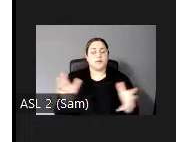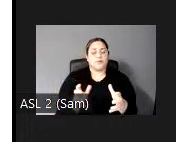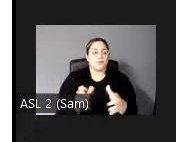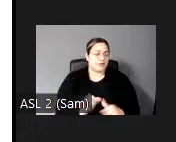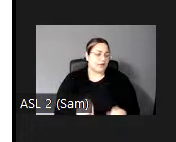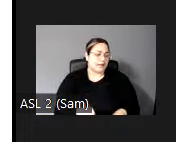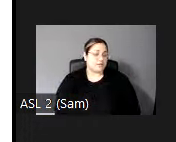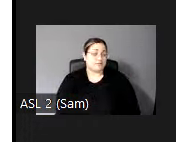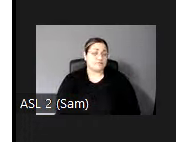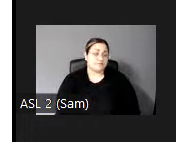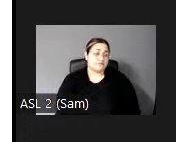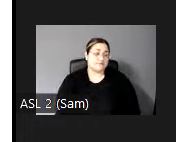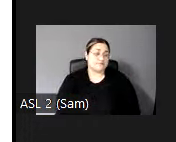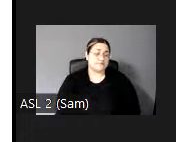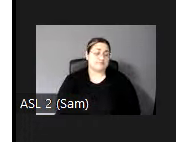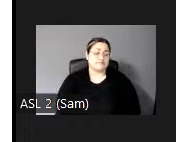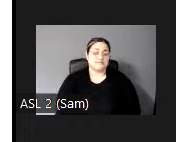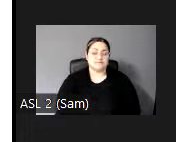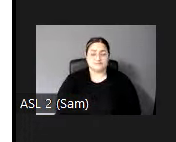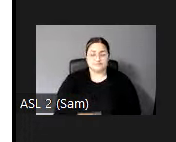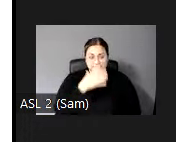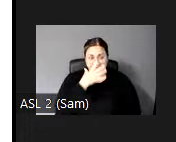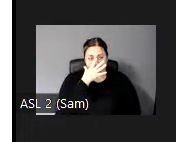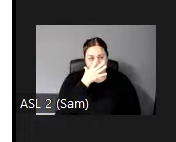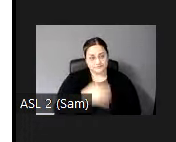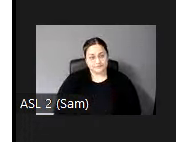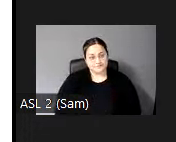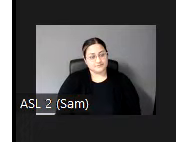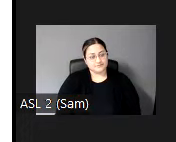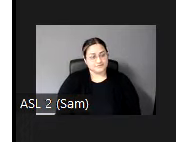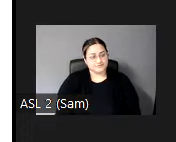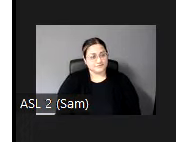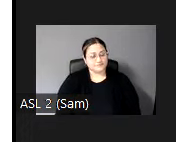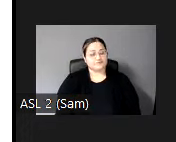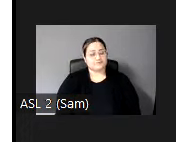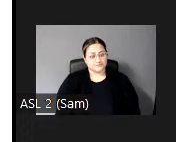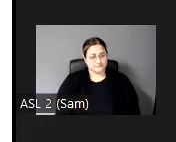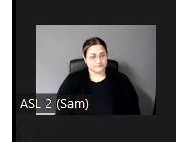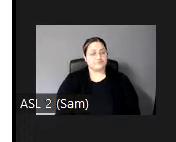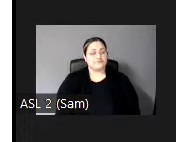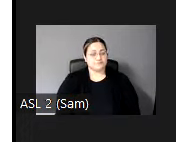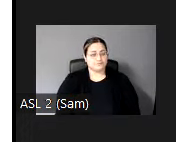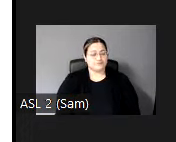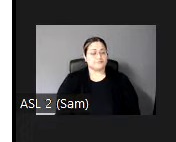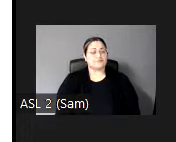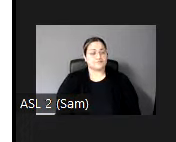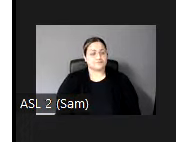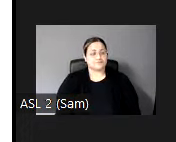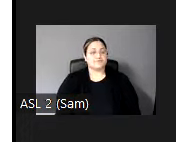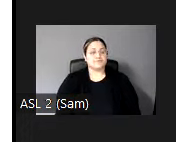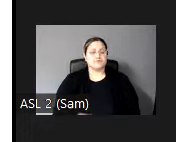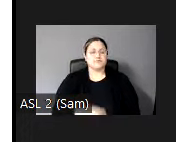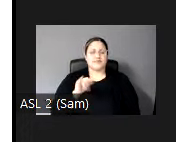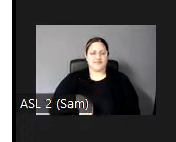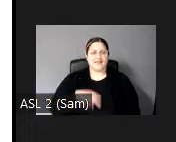The landmark study, which I talked about, actually also looked at modifiable risk factors. So these are